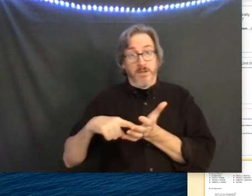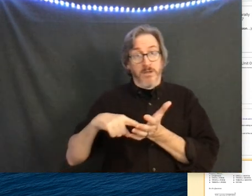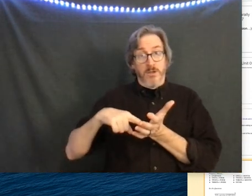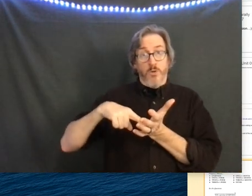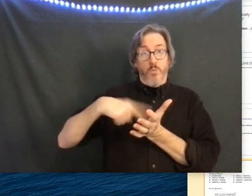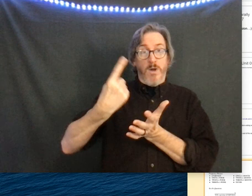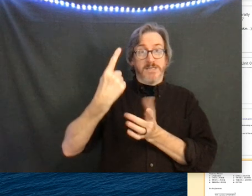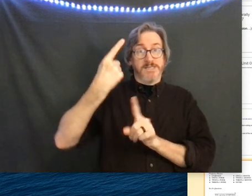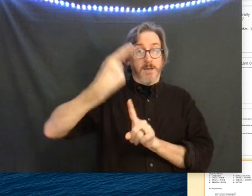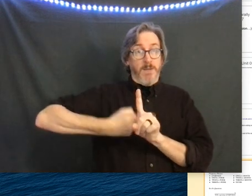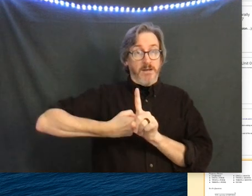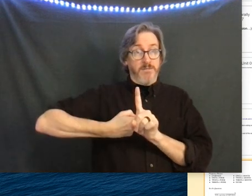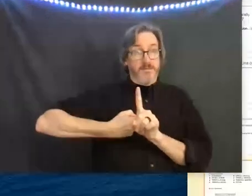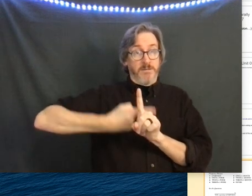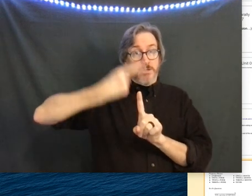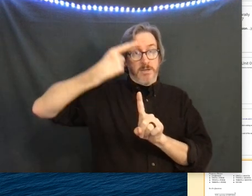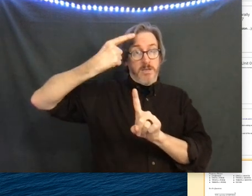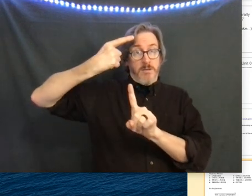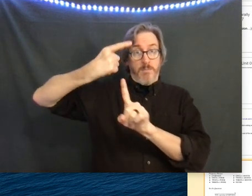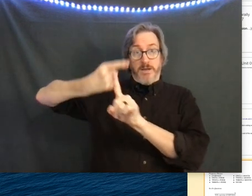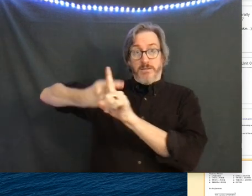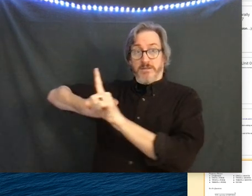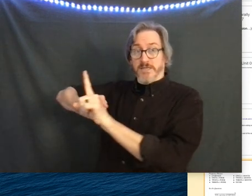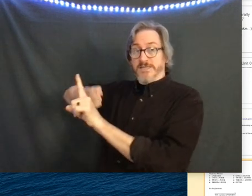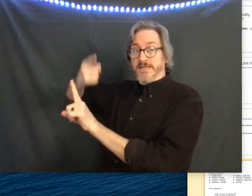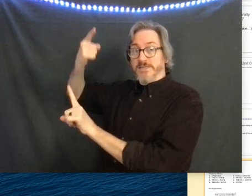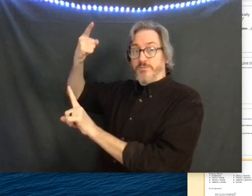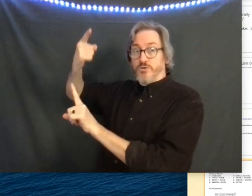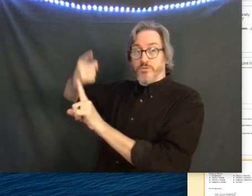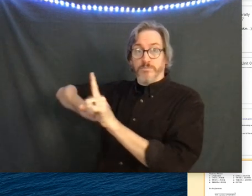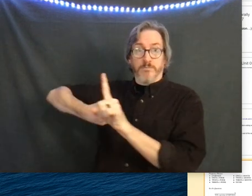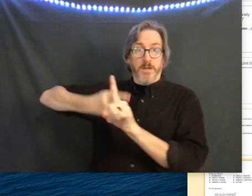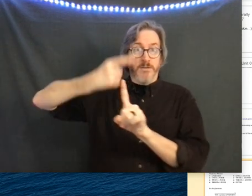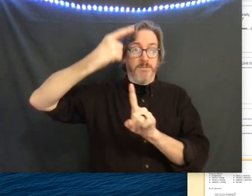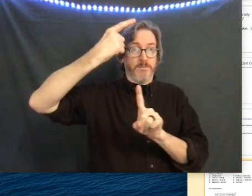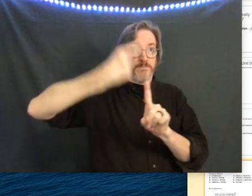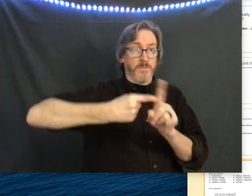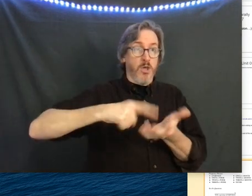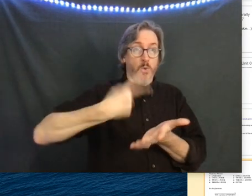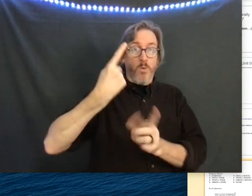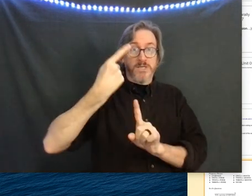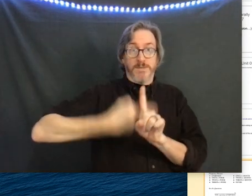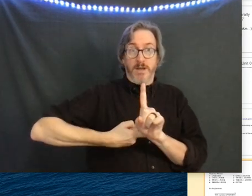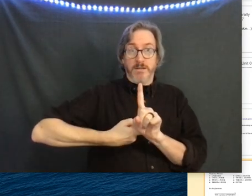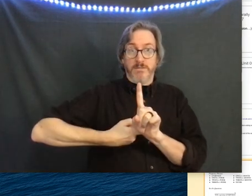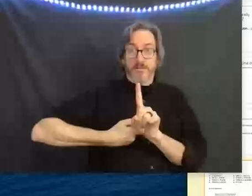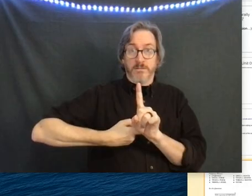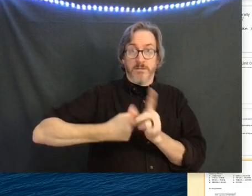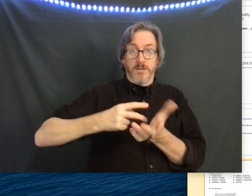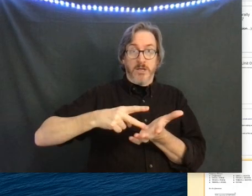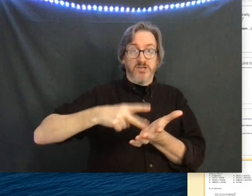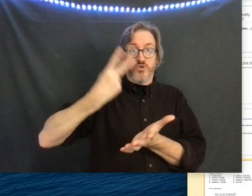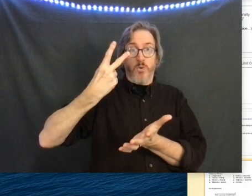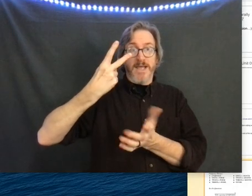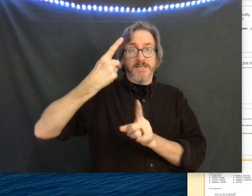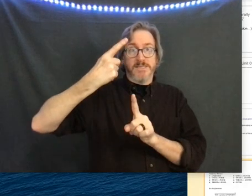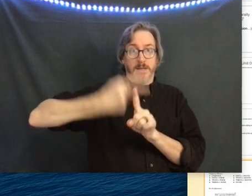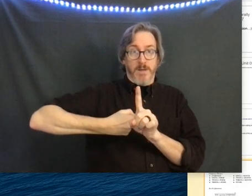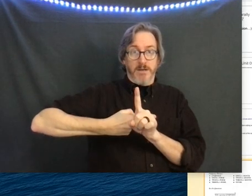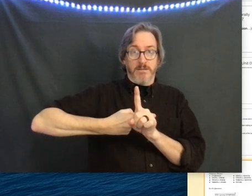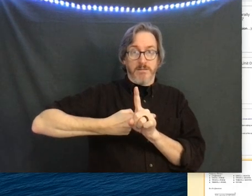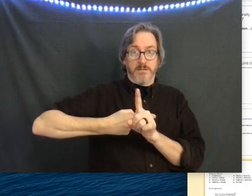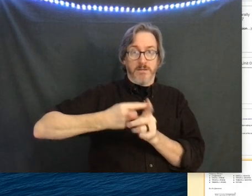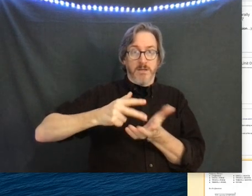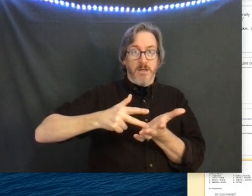month. Once a month. Month is this month. Once a month. Twice